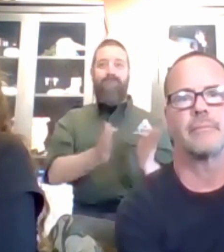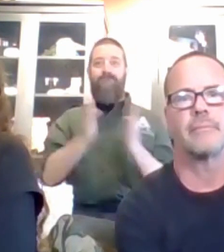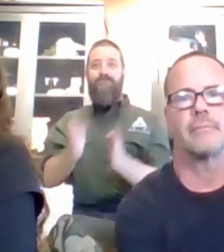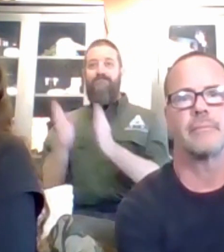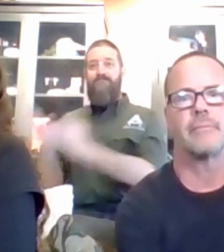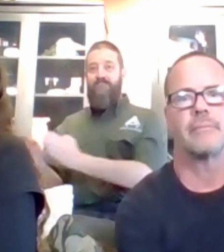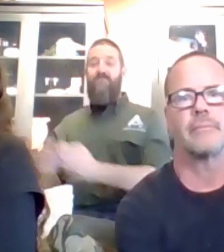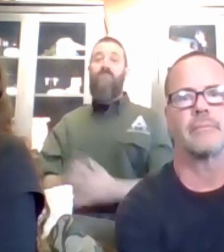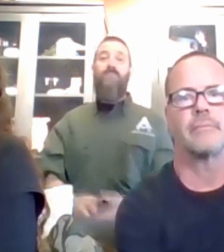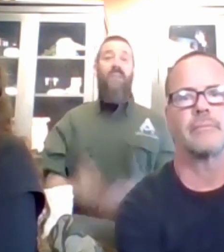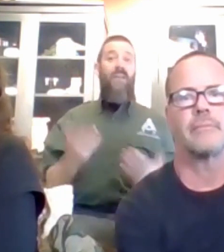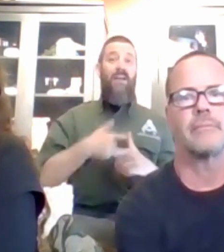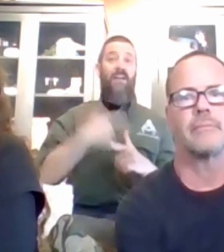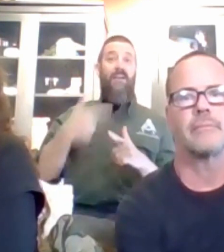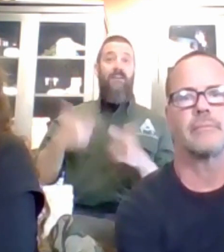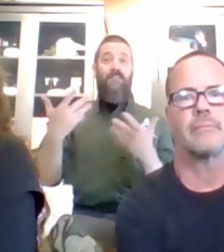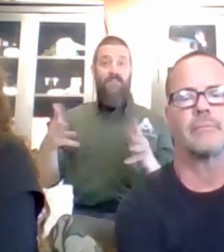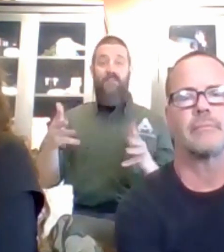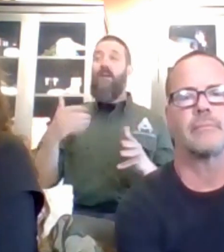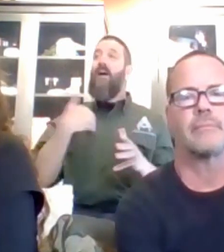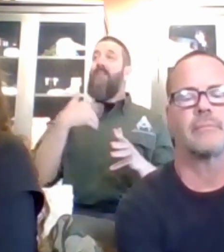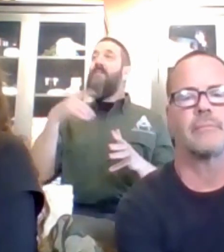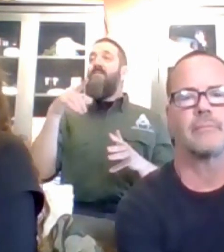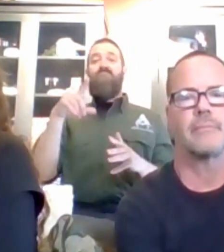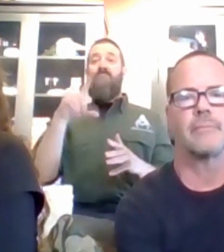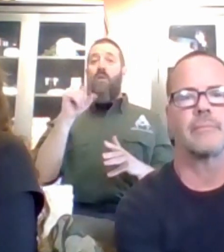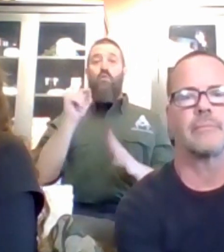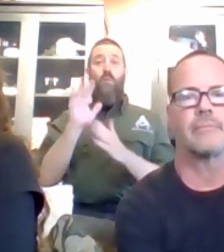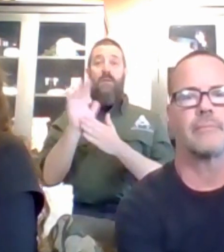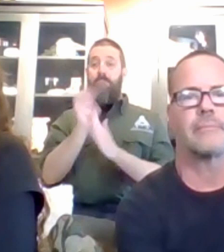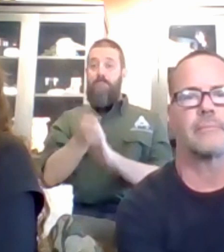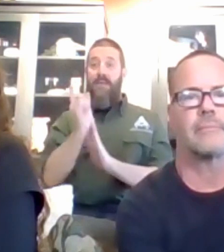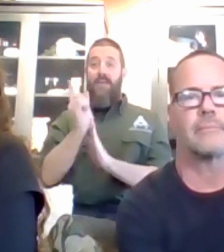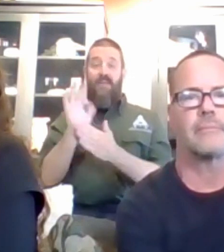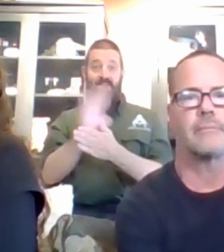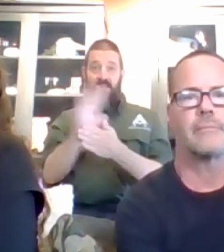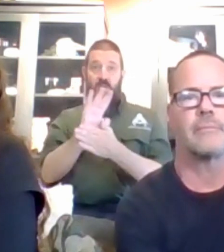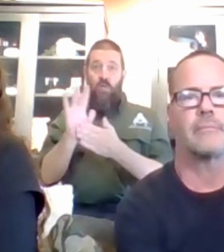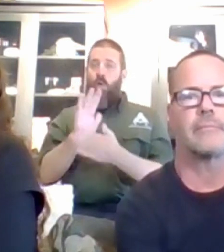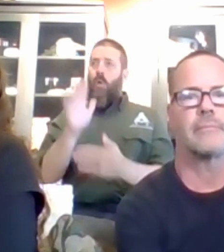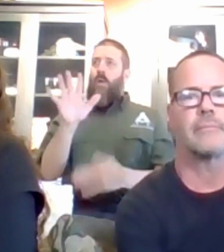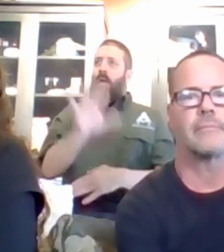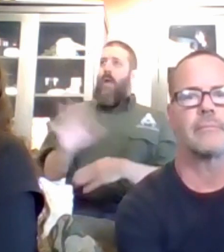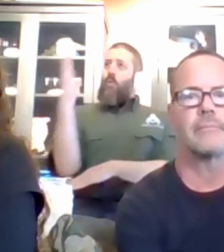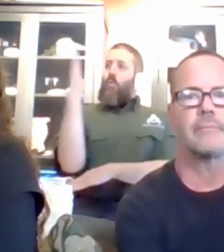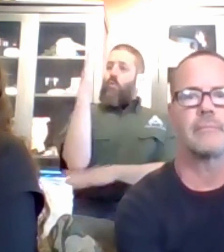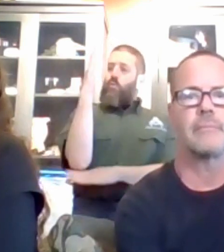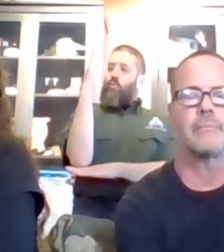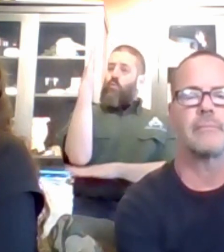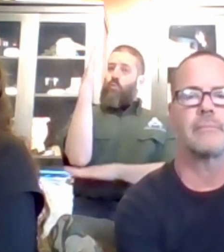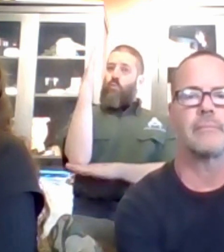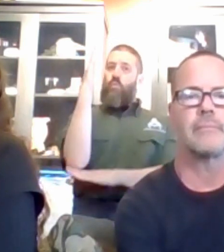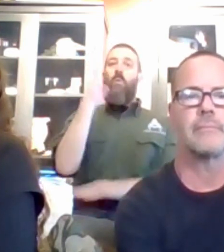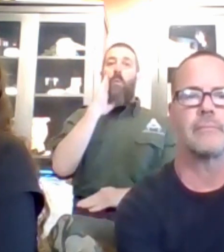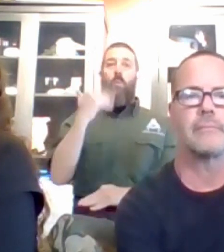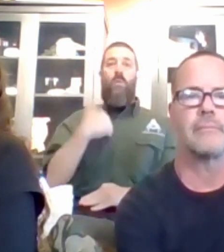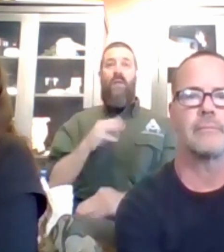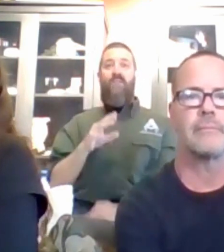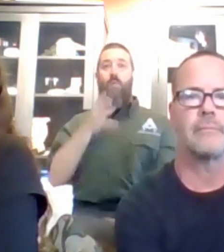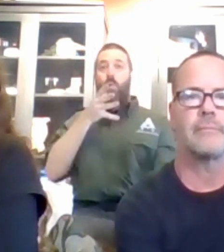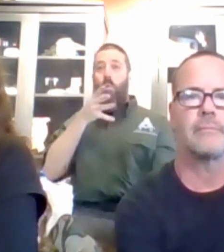while we switch over. And then we've got about 20 minutes of video to play. And then at 12 noon, we're going to